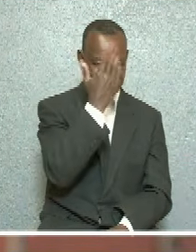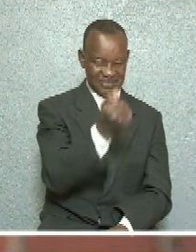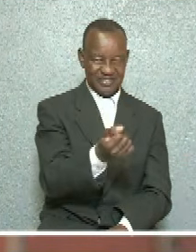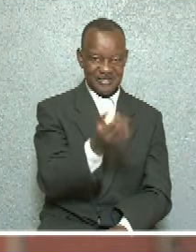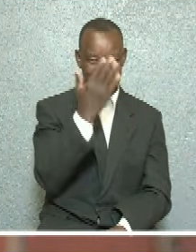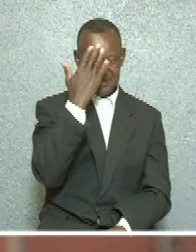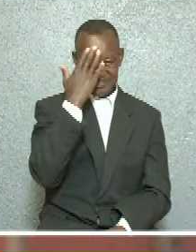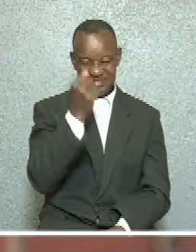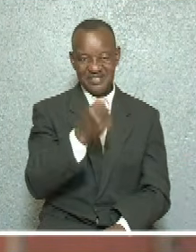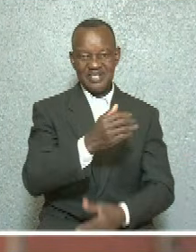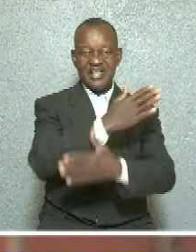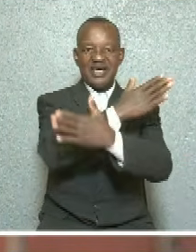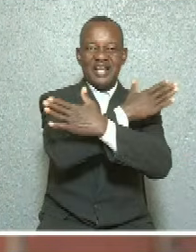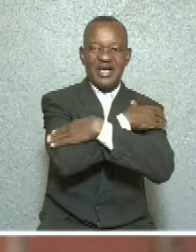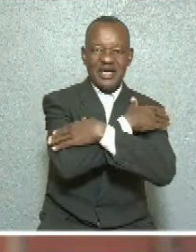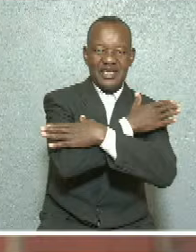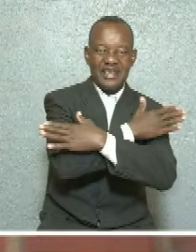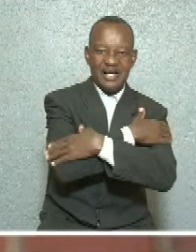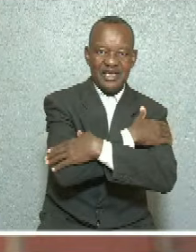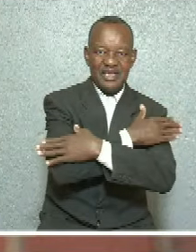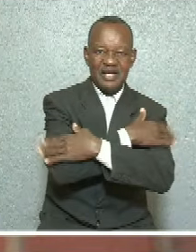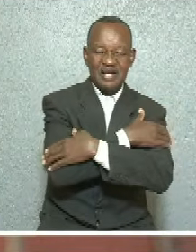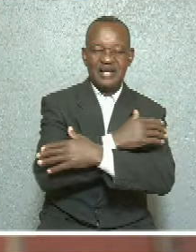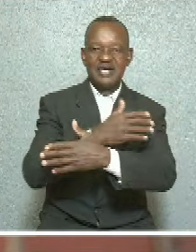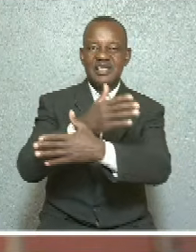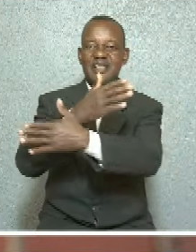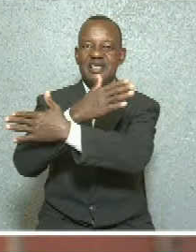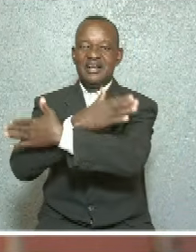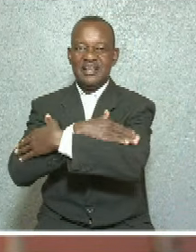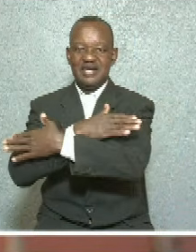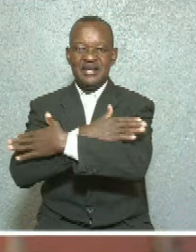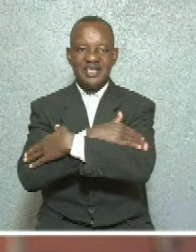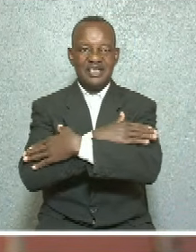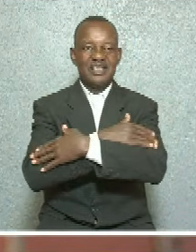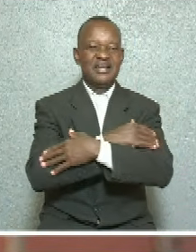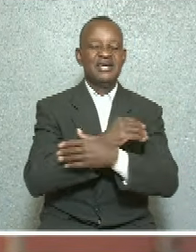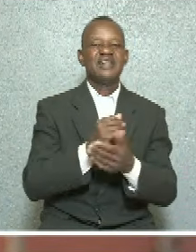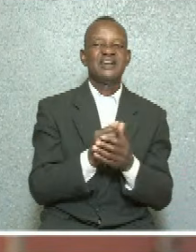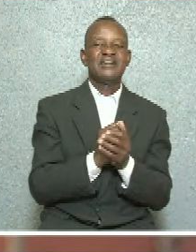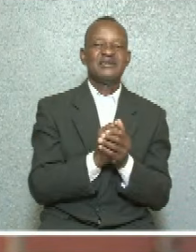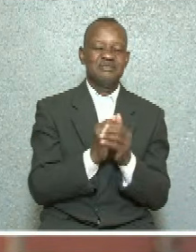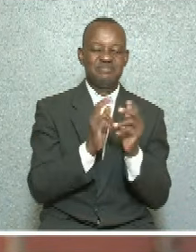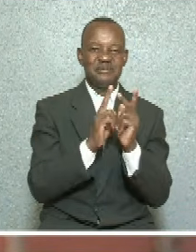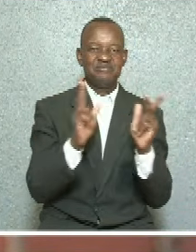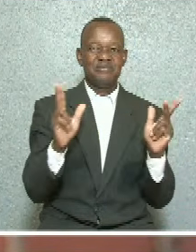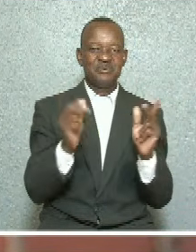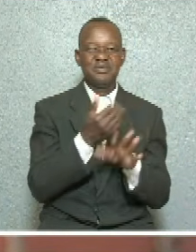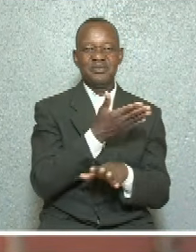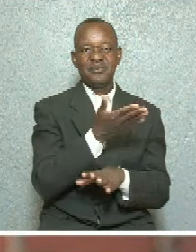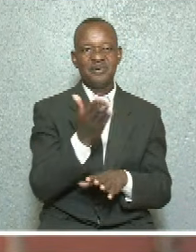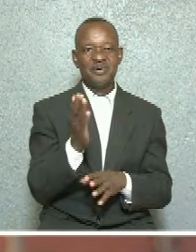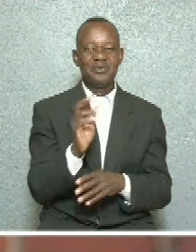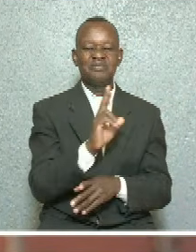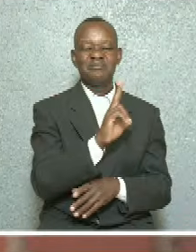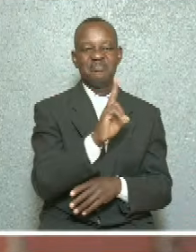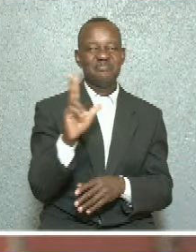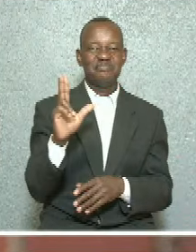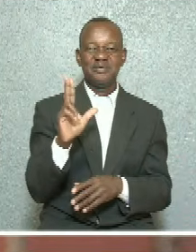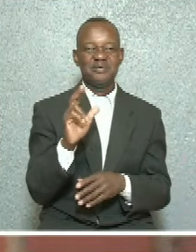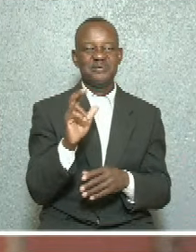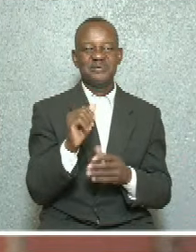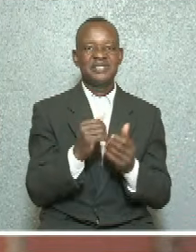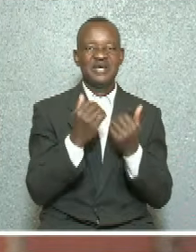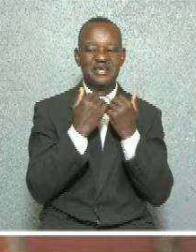respect, because other people are important too. So I think those three I can put out to